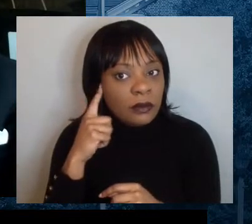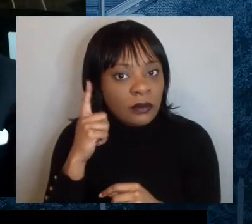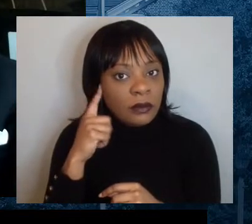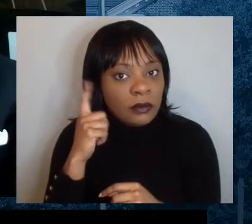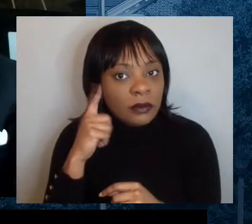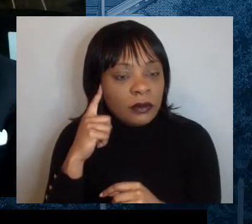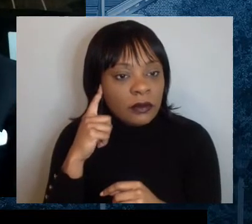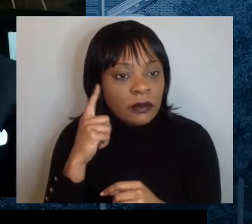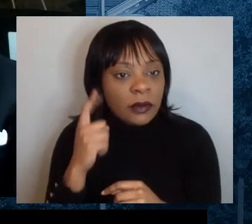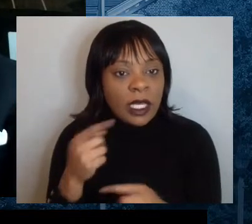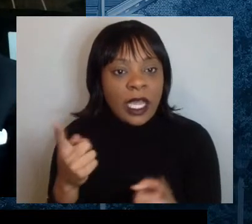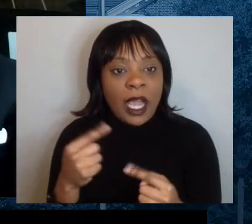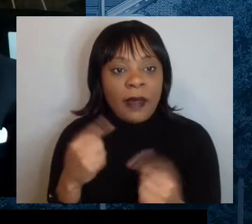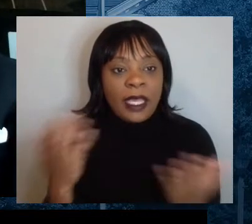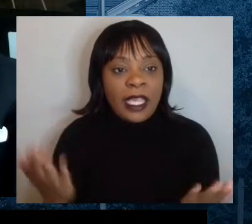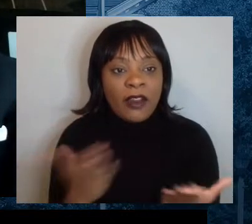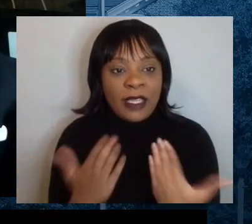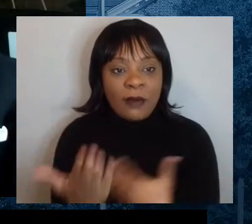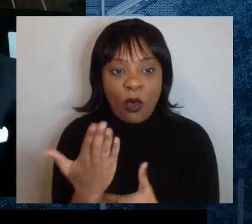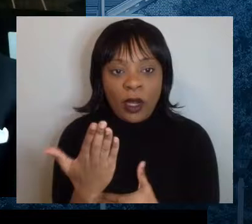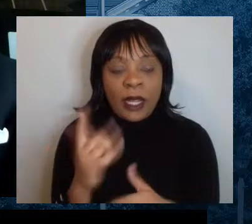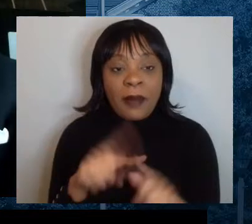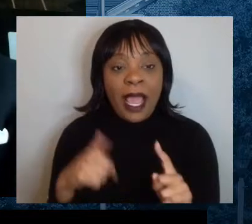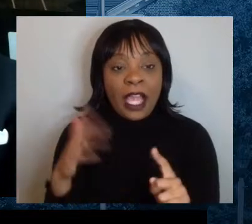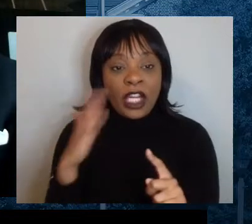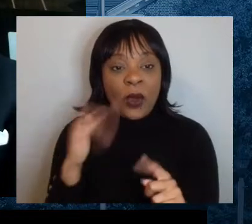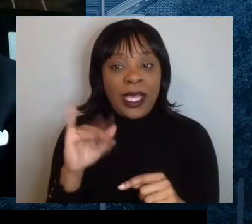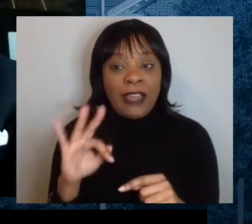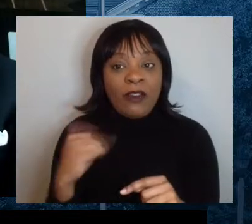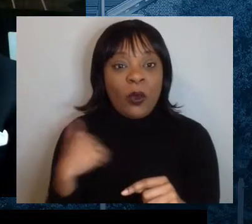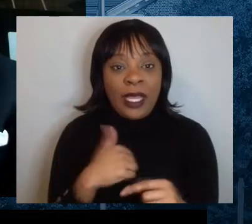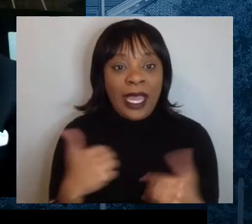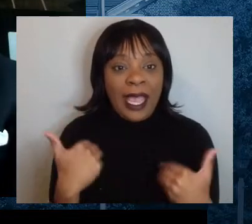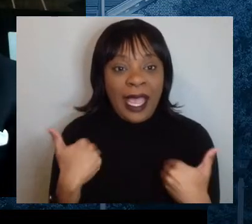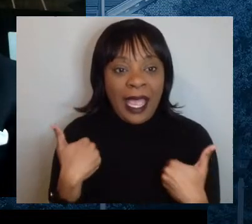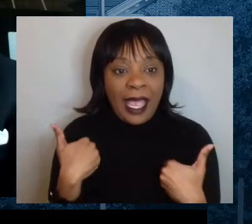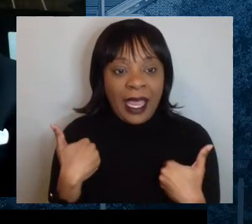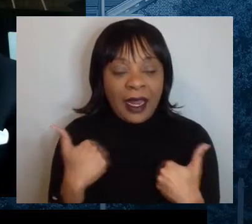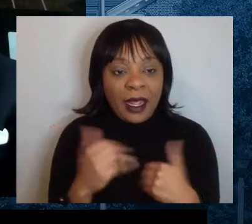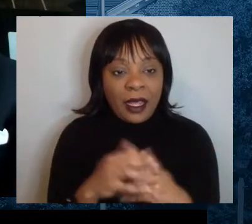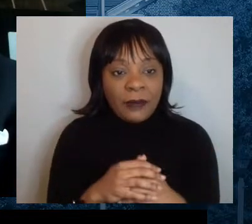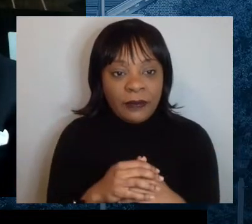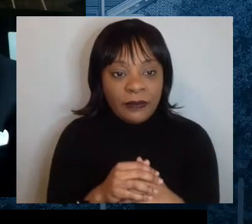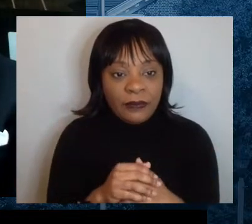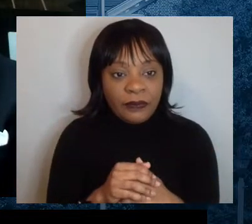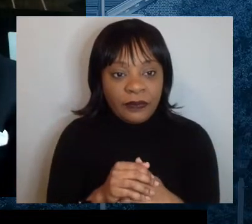coming here this morning, but I knew if we had a call out,